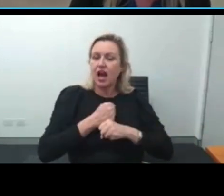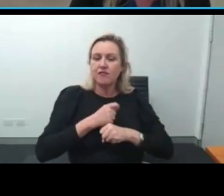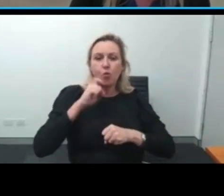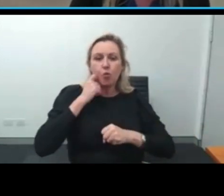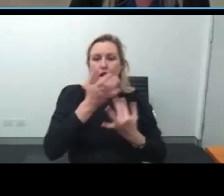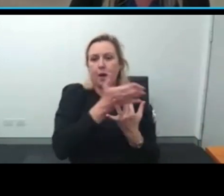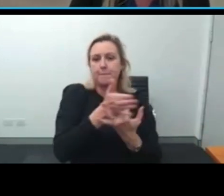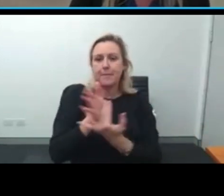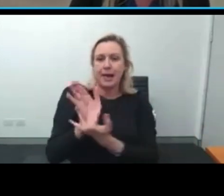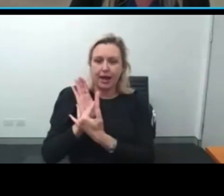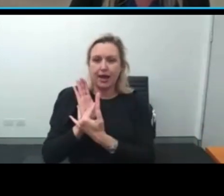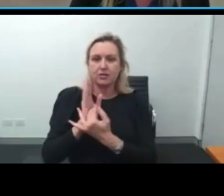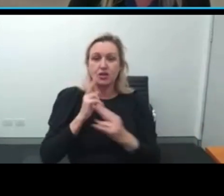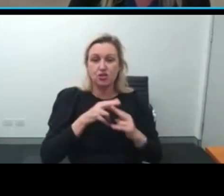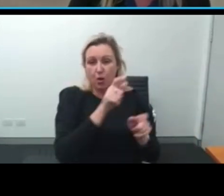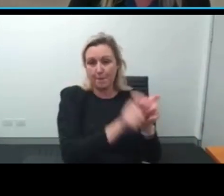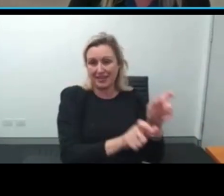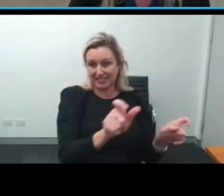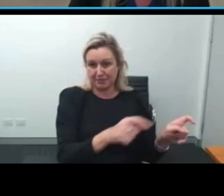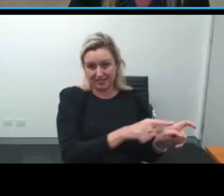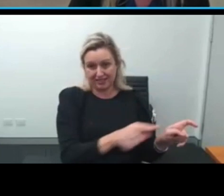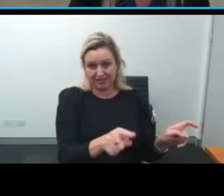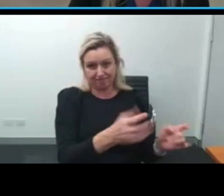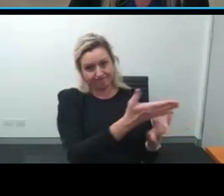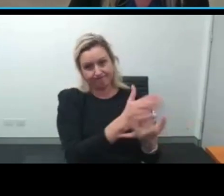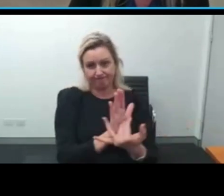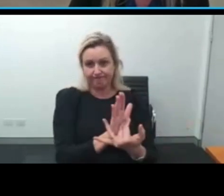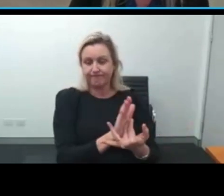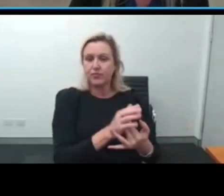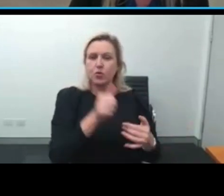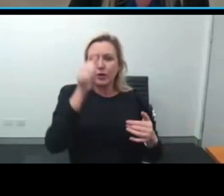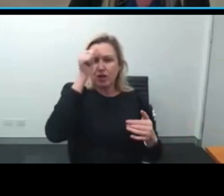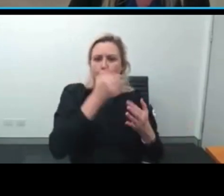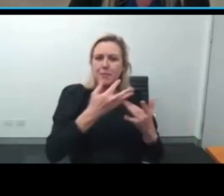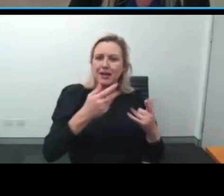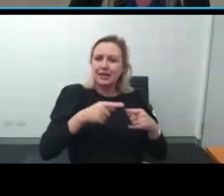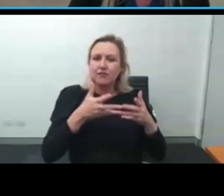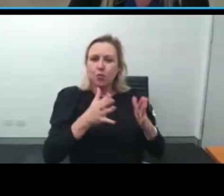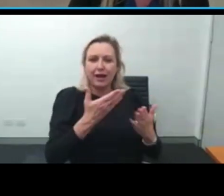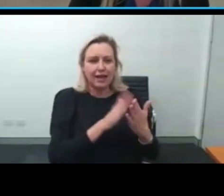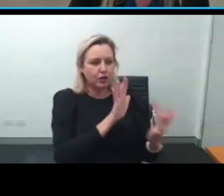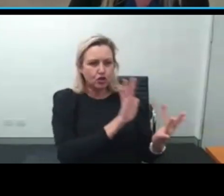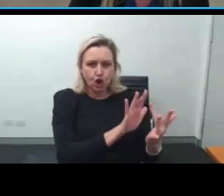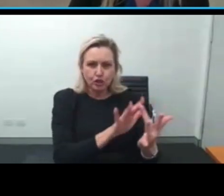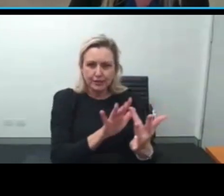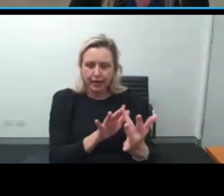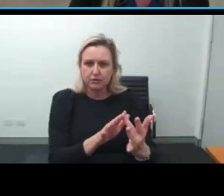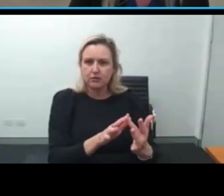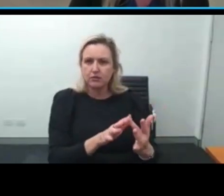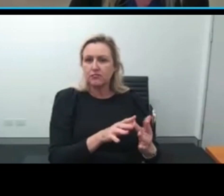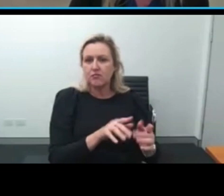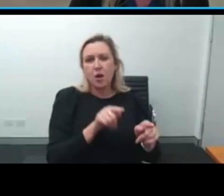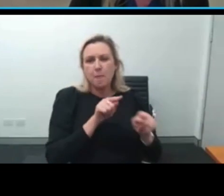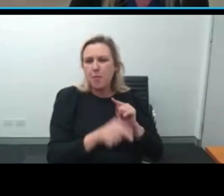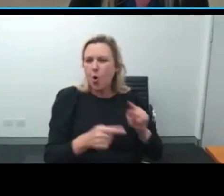out to all care recipients. So we know that there are lots of different ways to reach people, and one of the preferences of